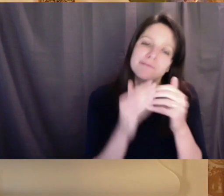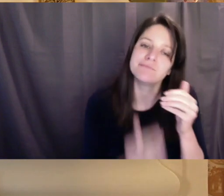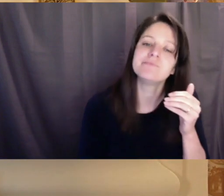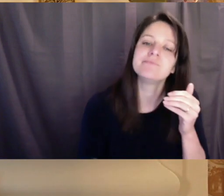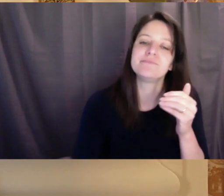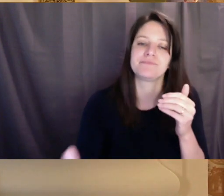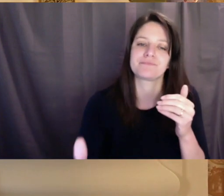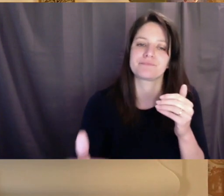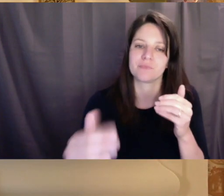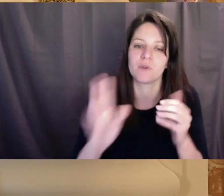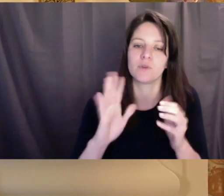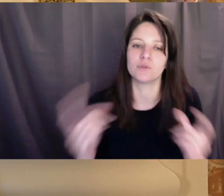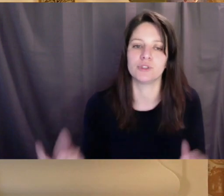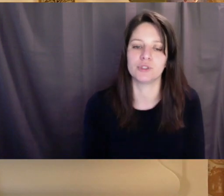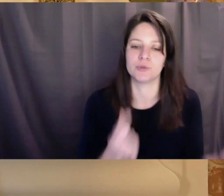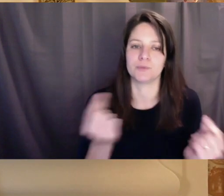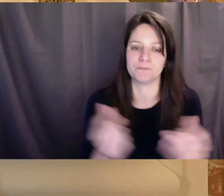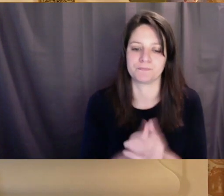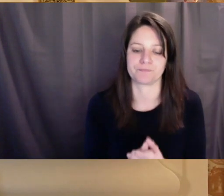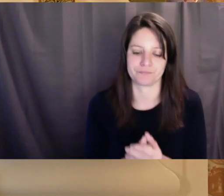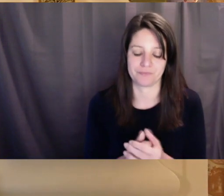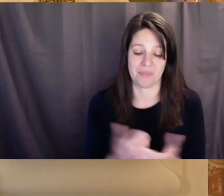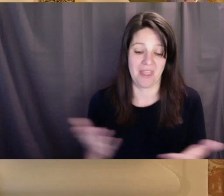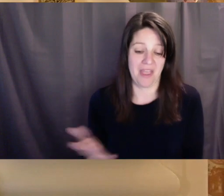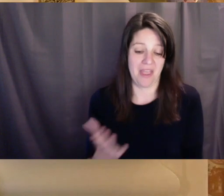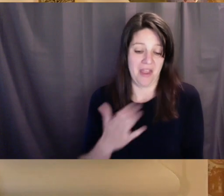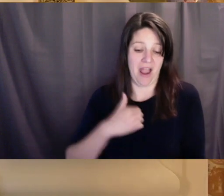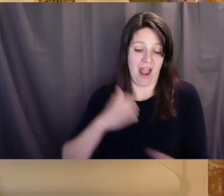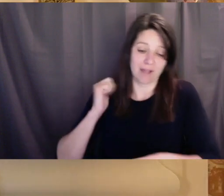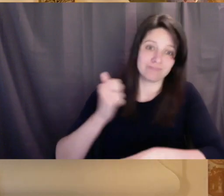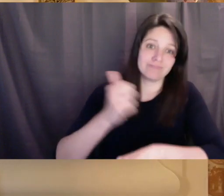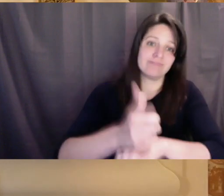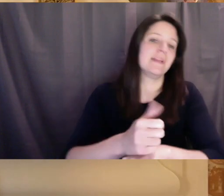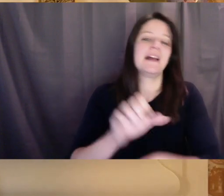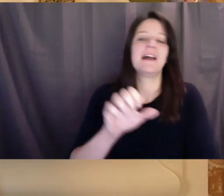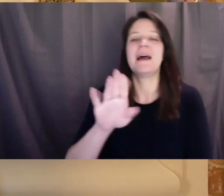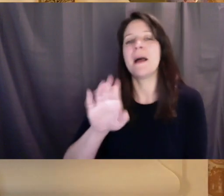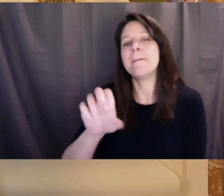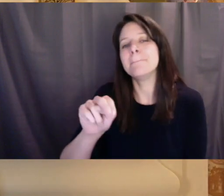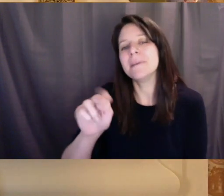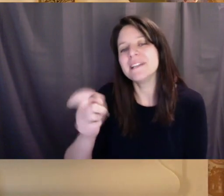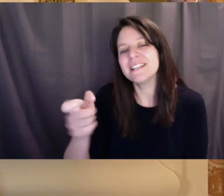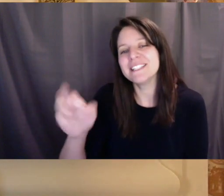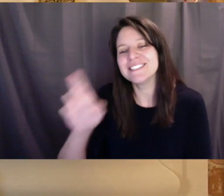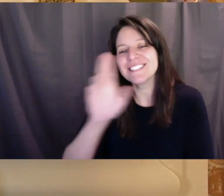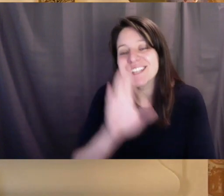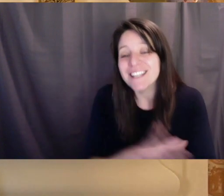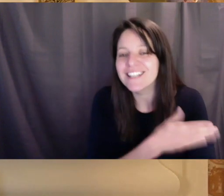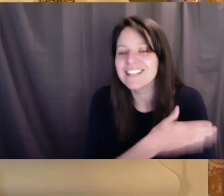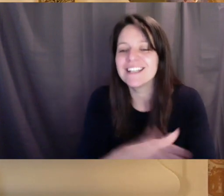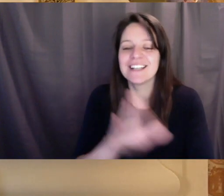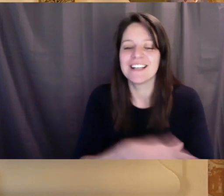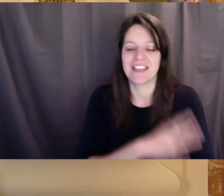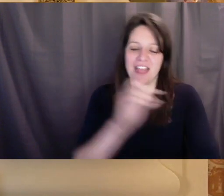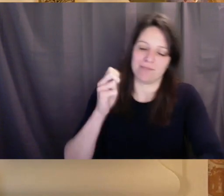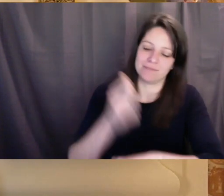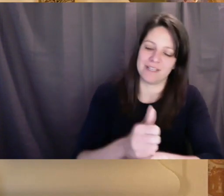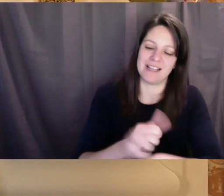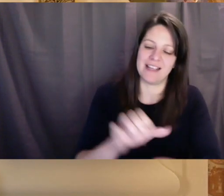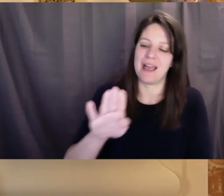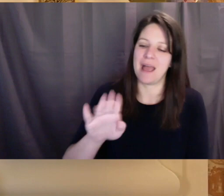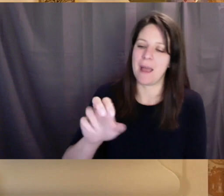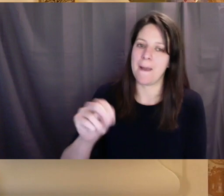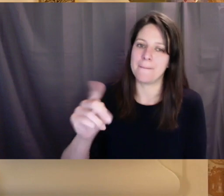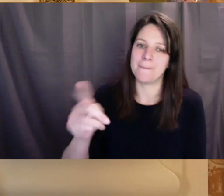promised to continue doing. Here I raise my Ebenezer. Here I raise my